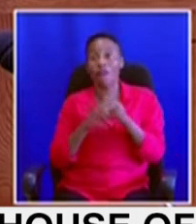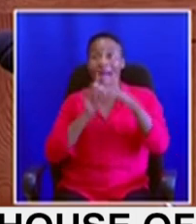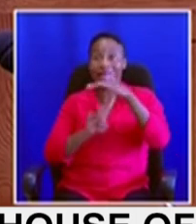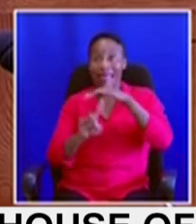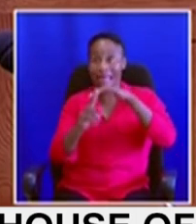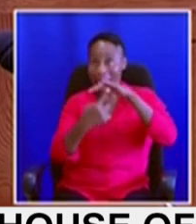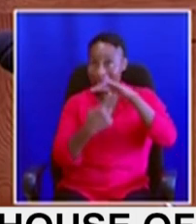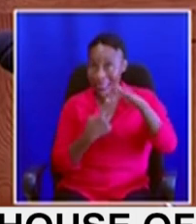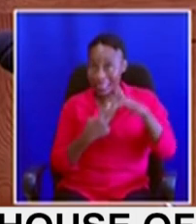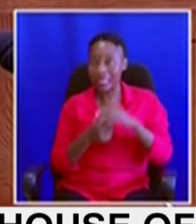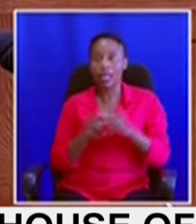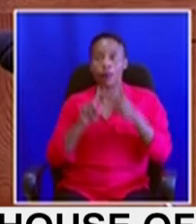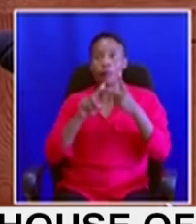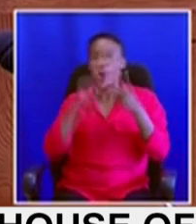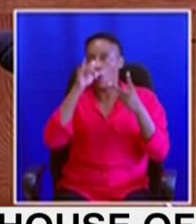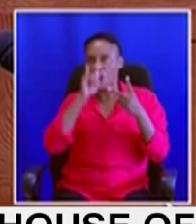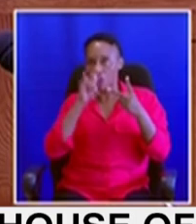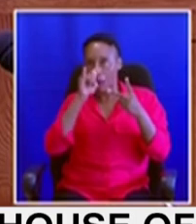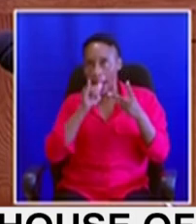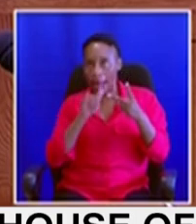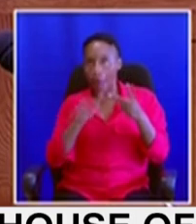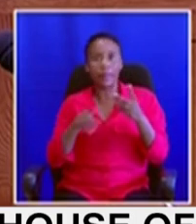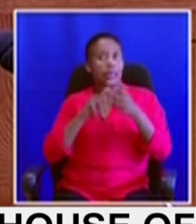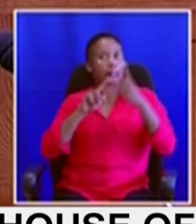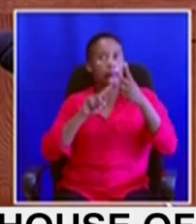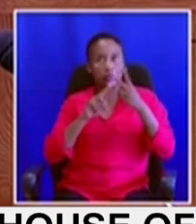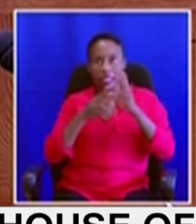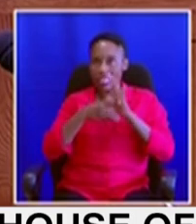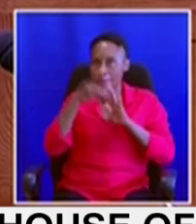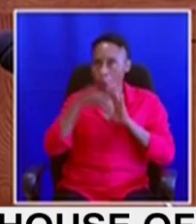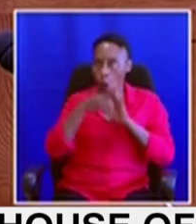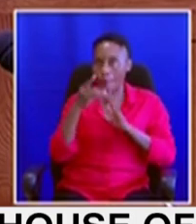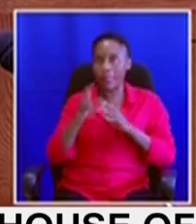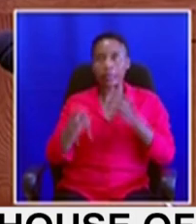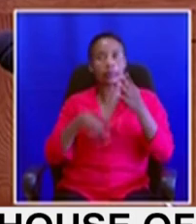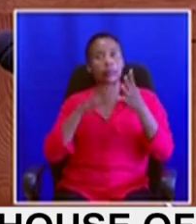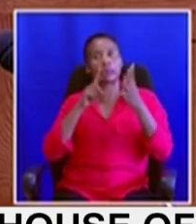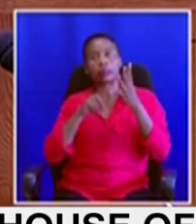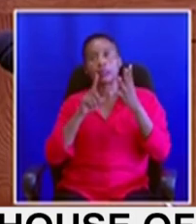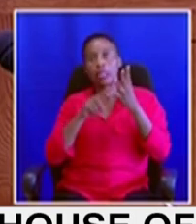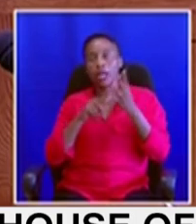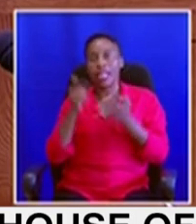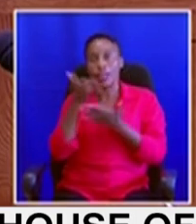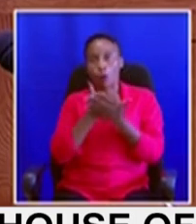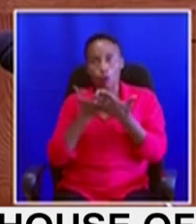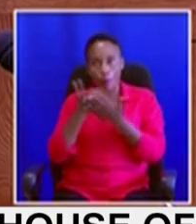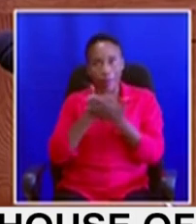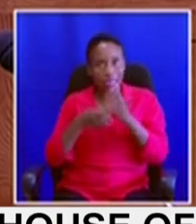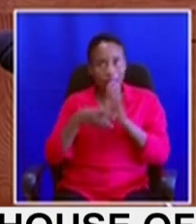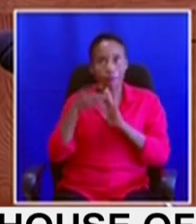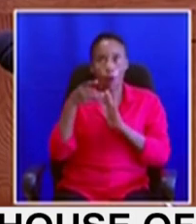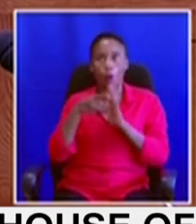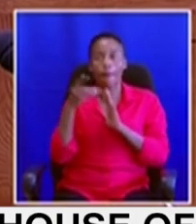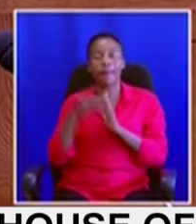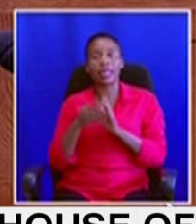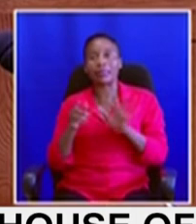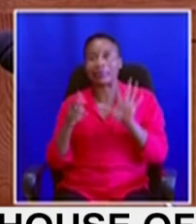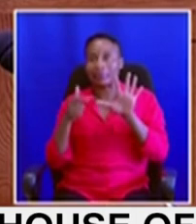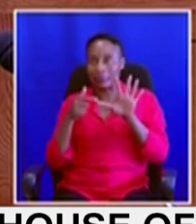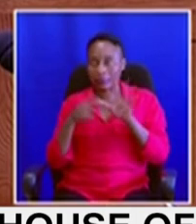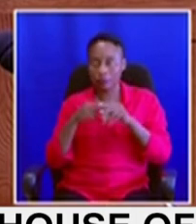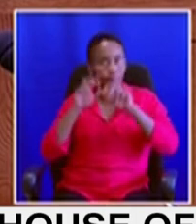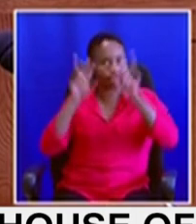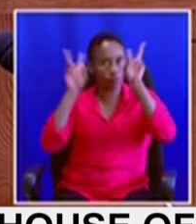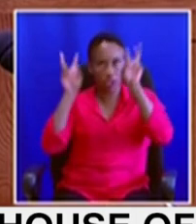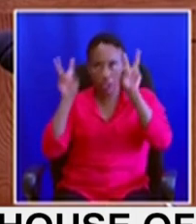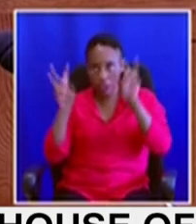of crime, issues of development, issues of economic development. The issues and